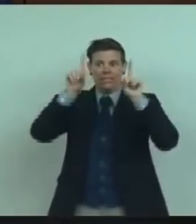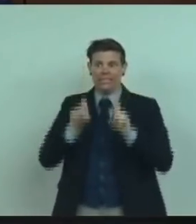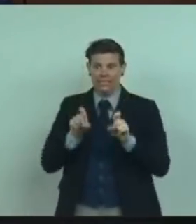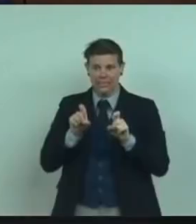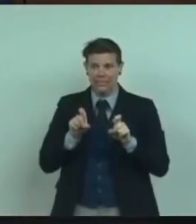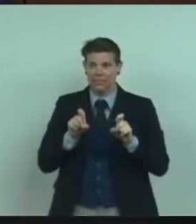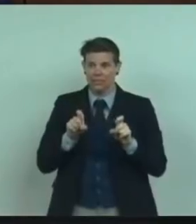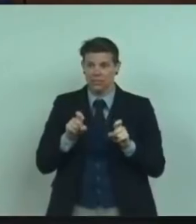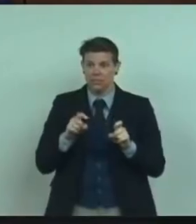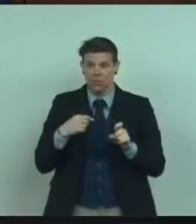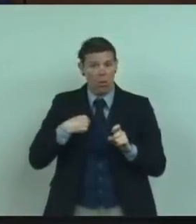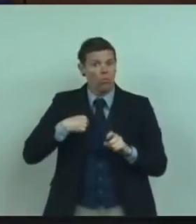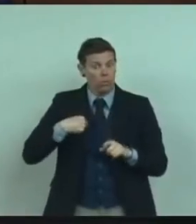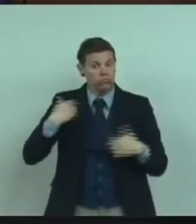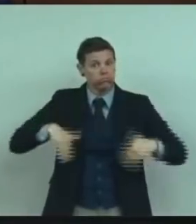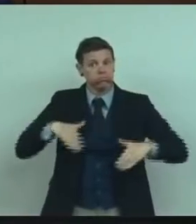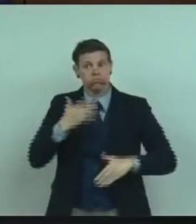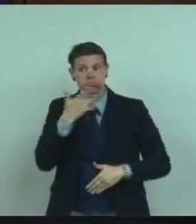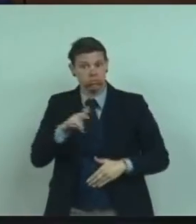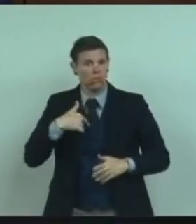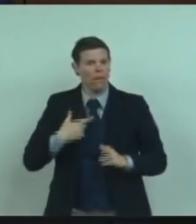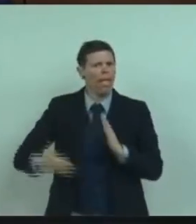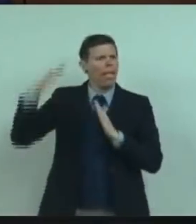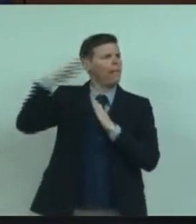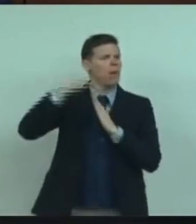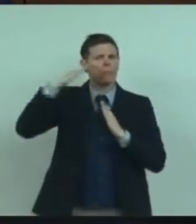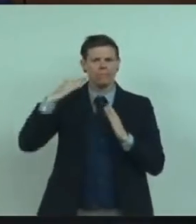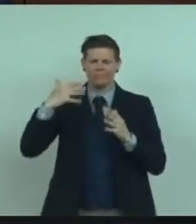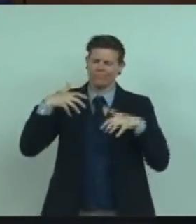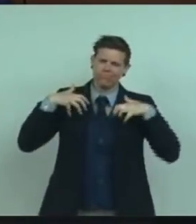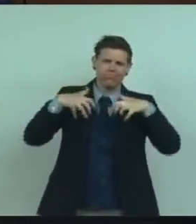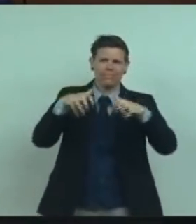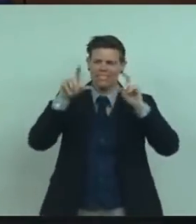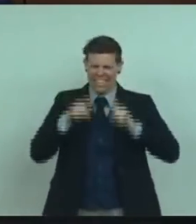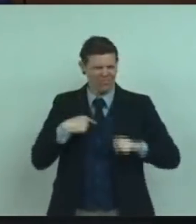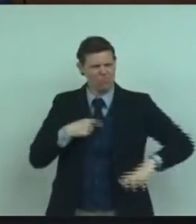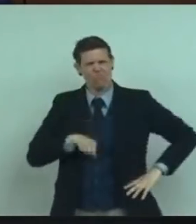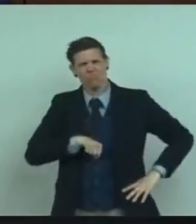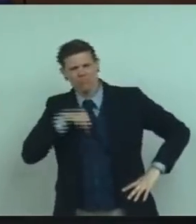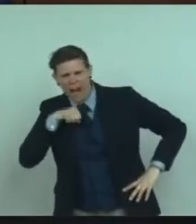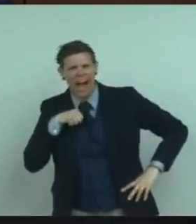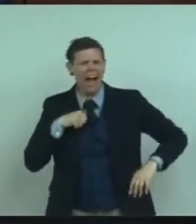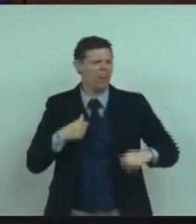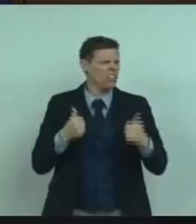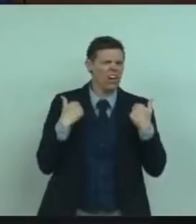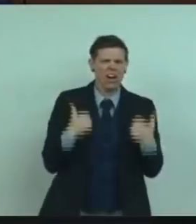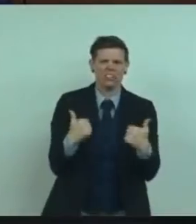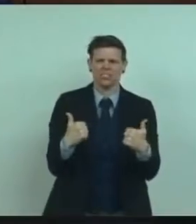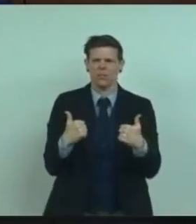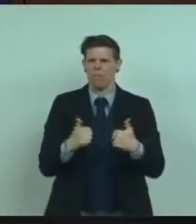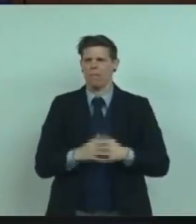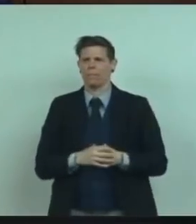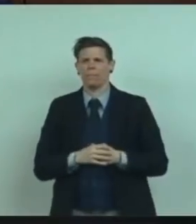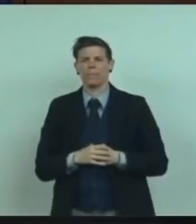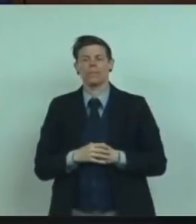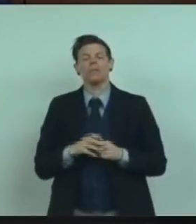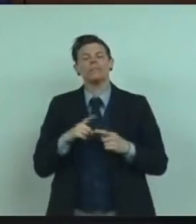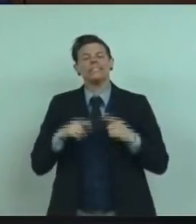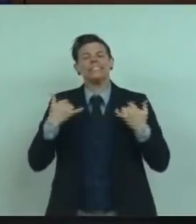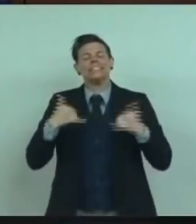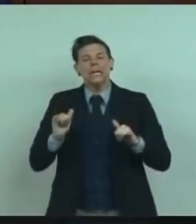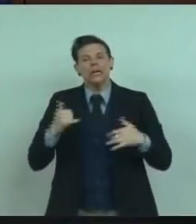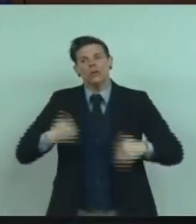again, I've pointed out that we're really proud of that aggressive work, we still have requirements to be tested. You still can't do the